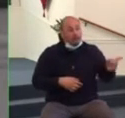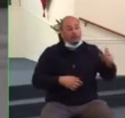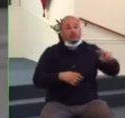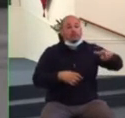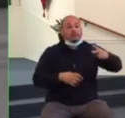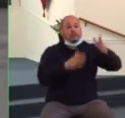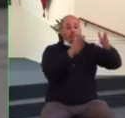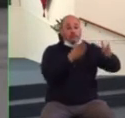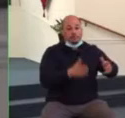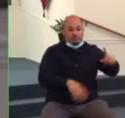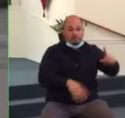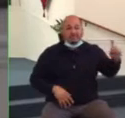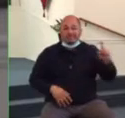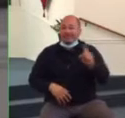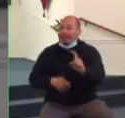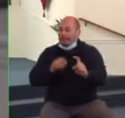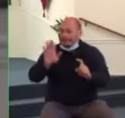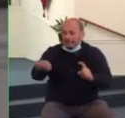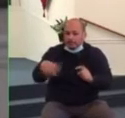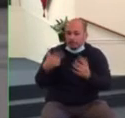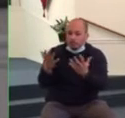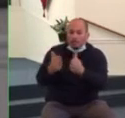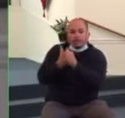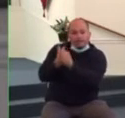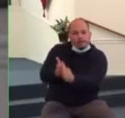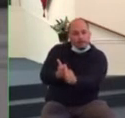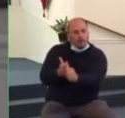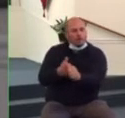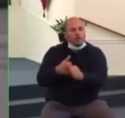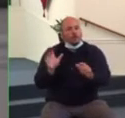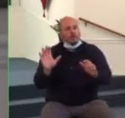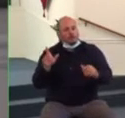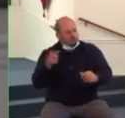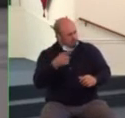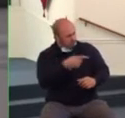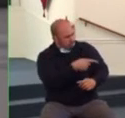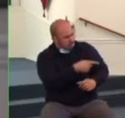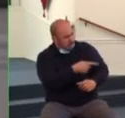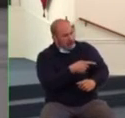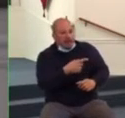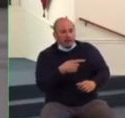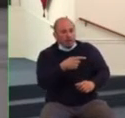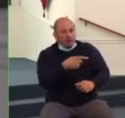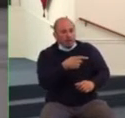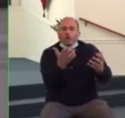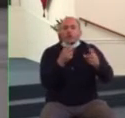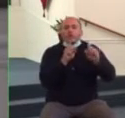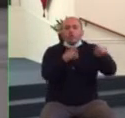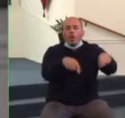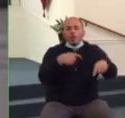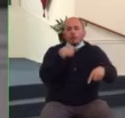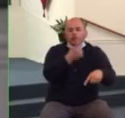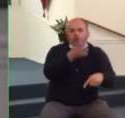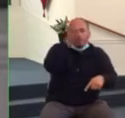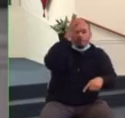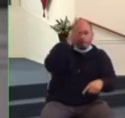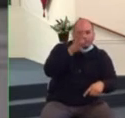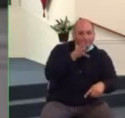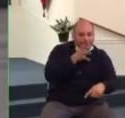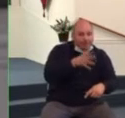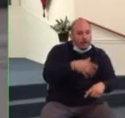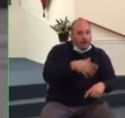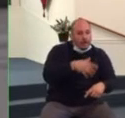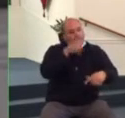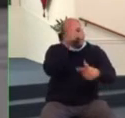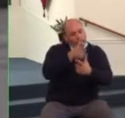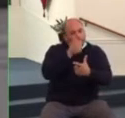give your parents a good and honorable burial. It showed your love for them and your respect for them. Maybe his father had recently died. Maybe